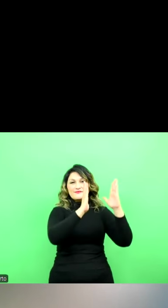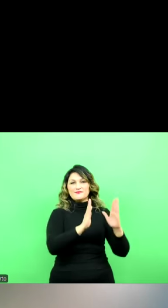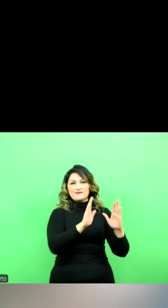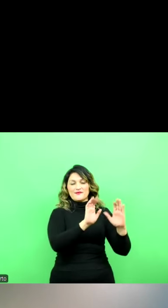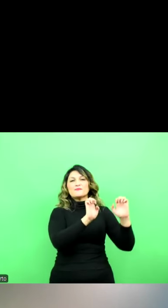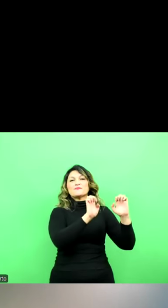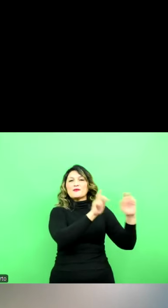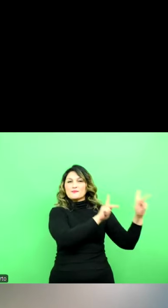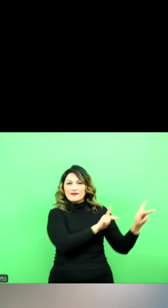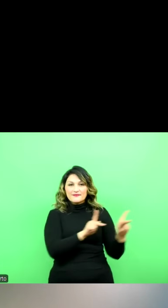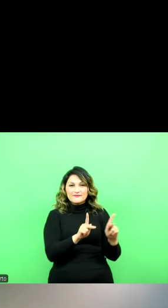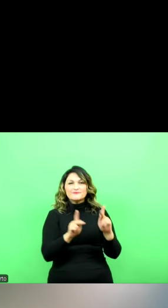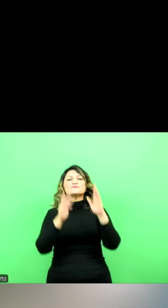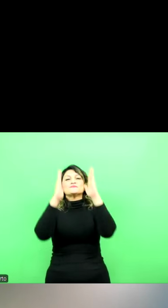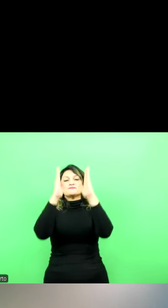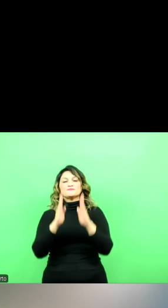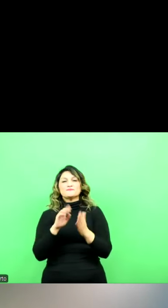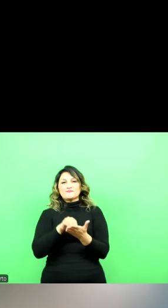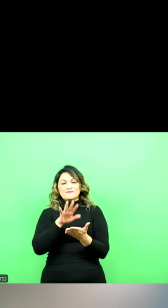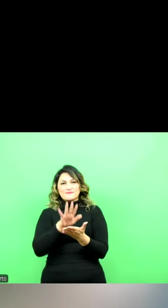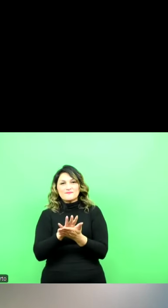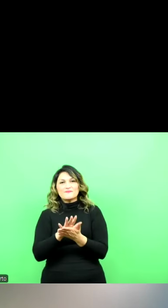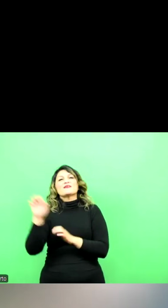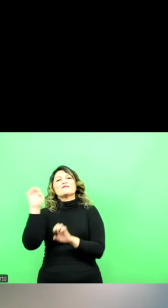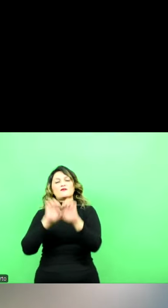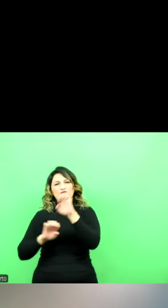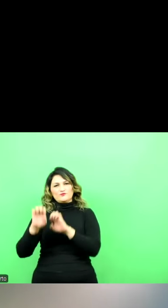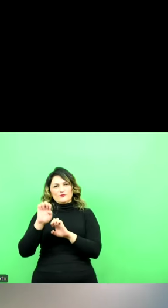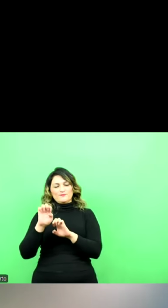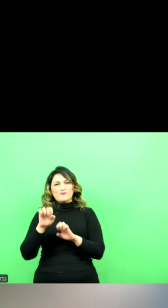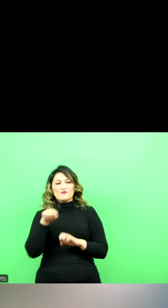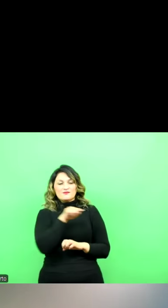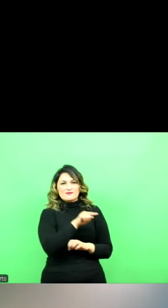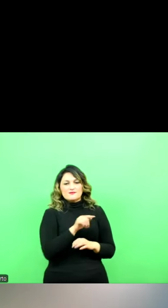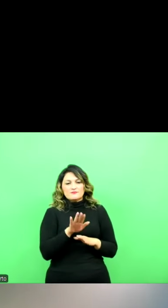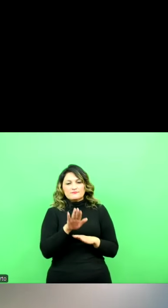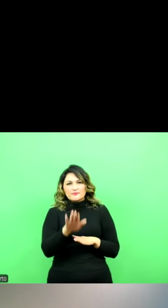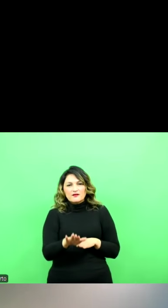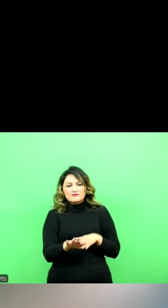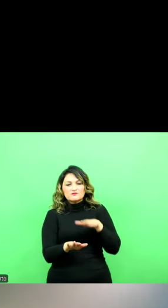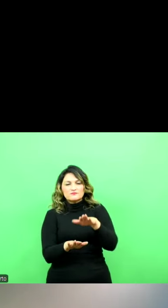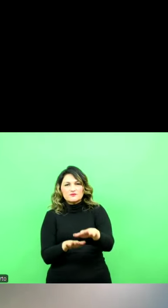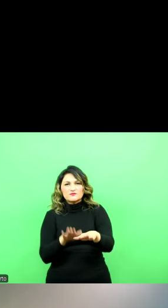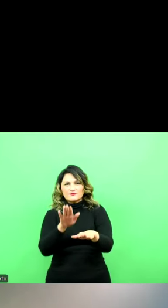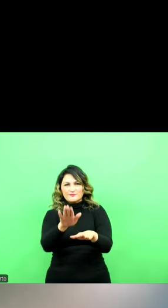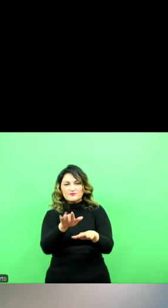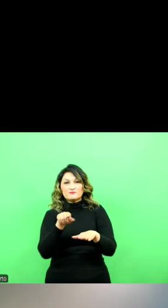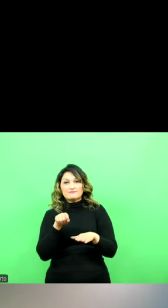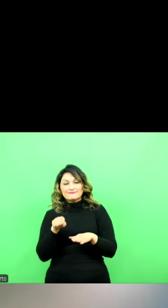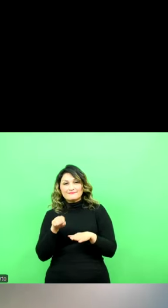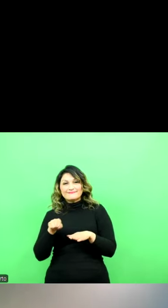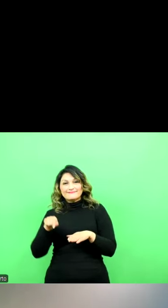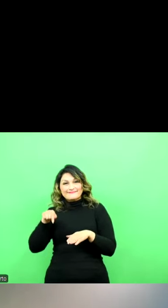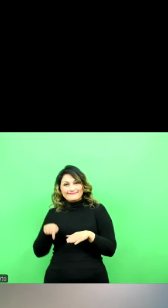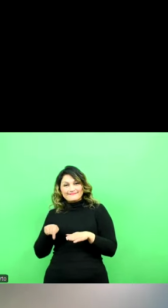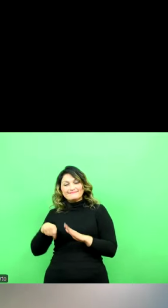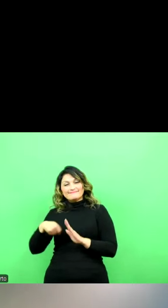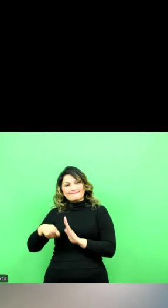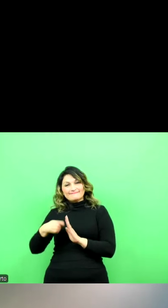then integrated in a broader methodology, which is based